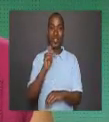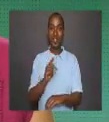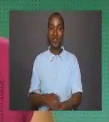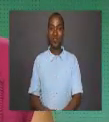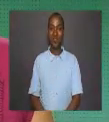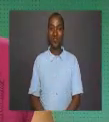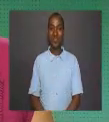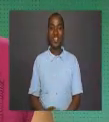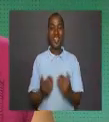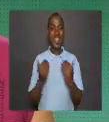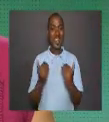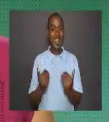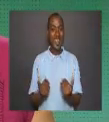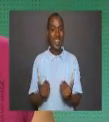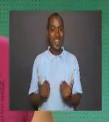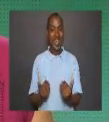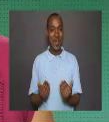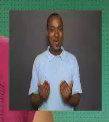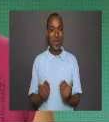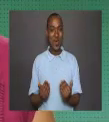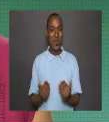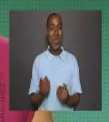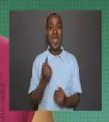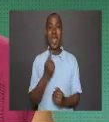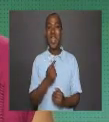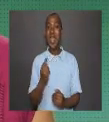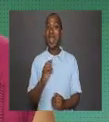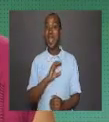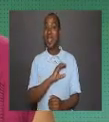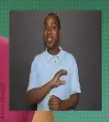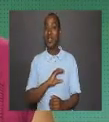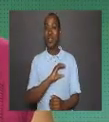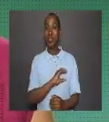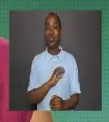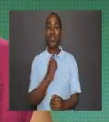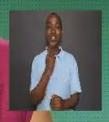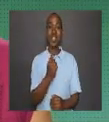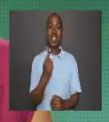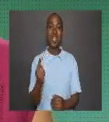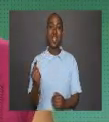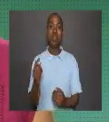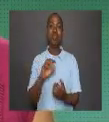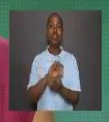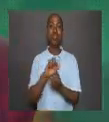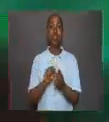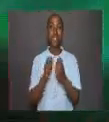Now, we are going to look at some of the characteristics for each solution.